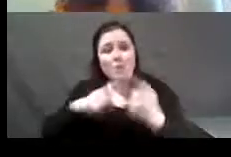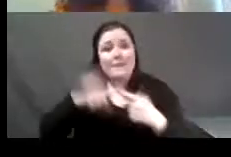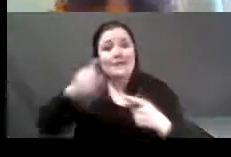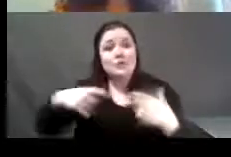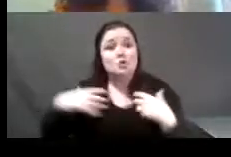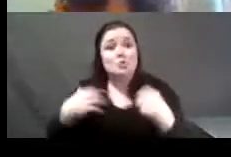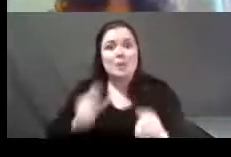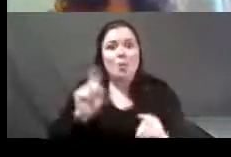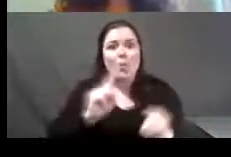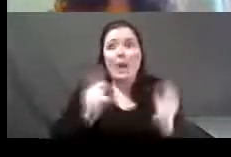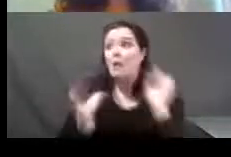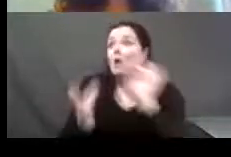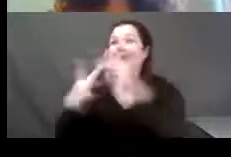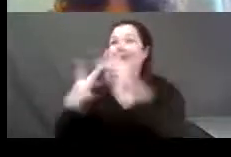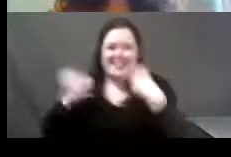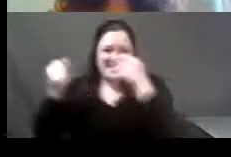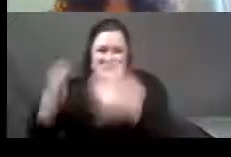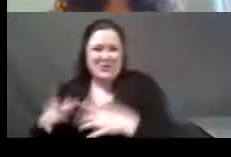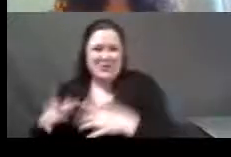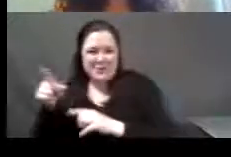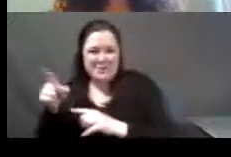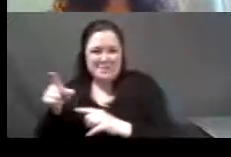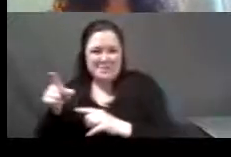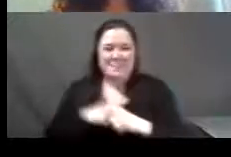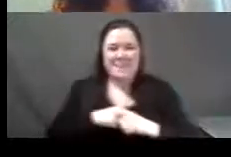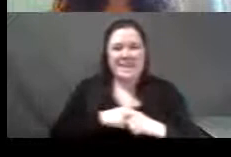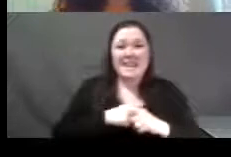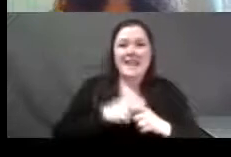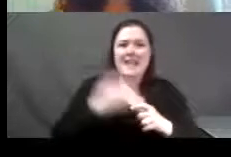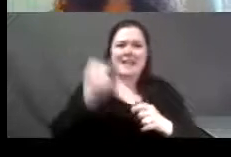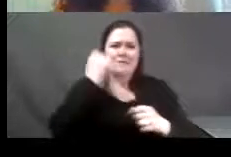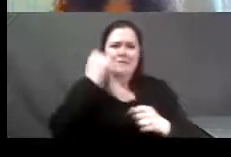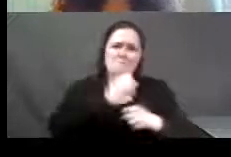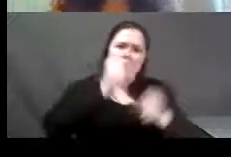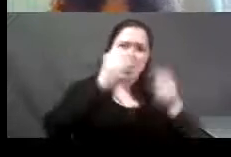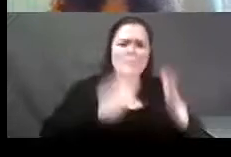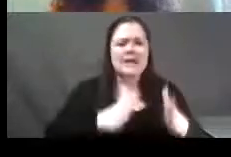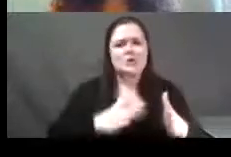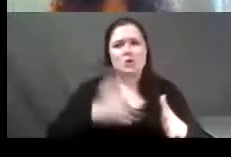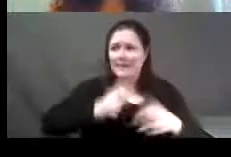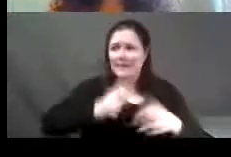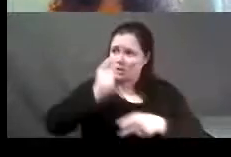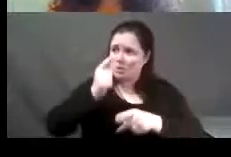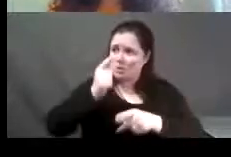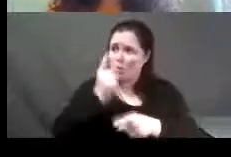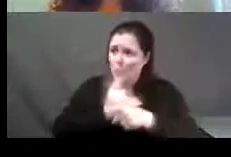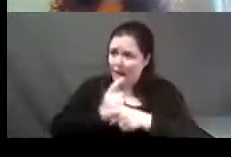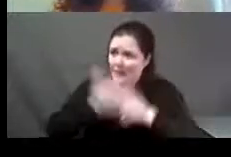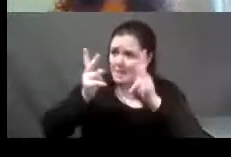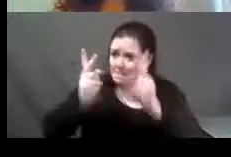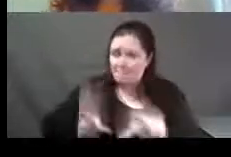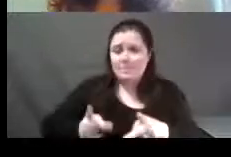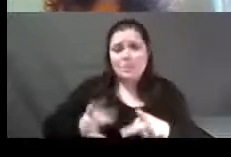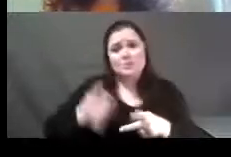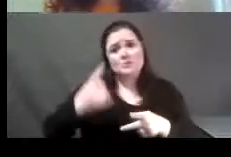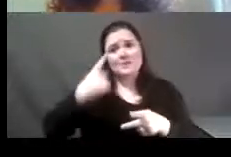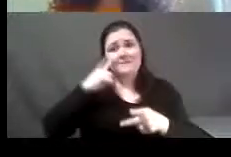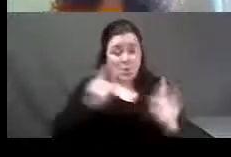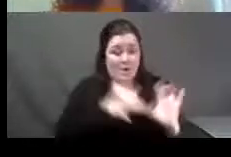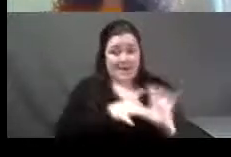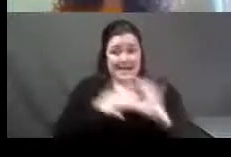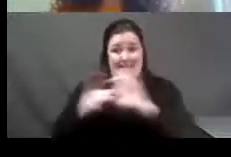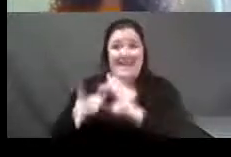healer. Where does this disruptor go when they need the right person to make them the connection they need to